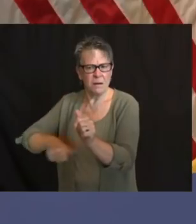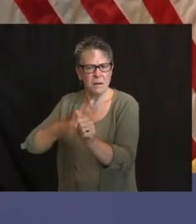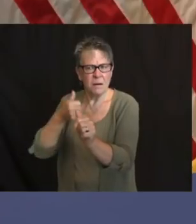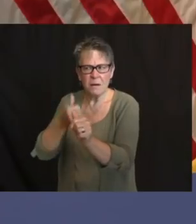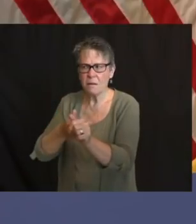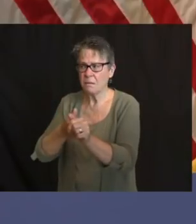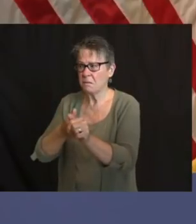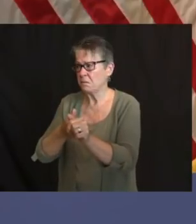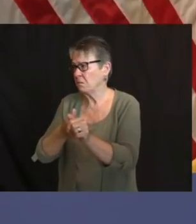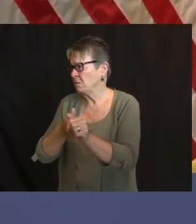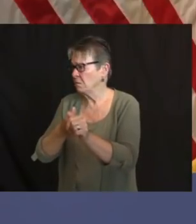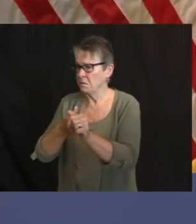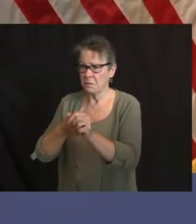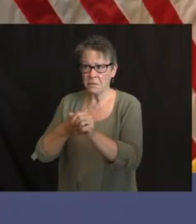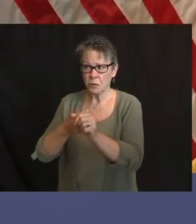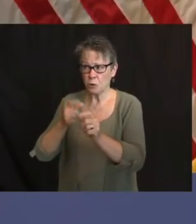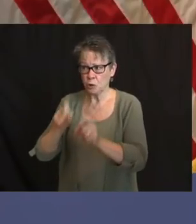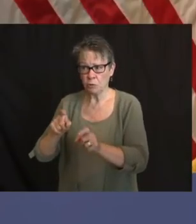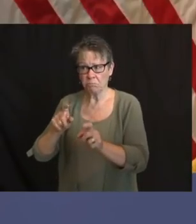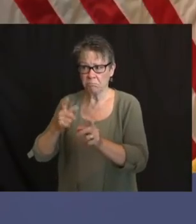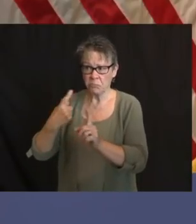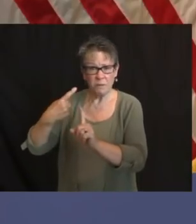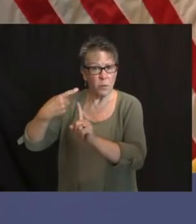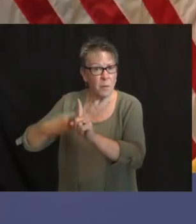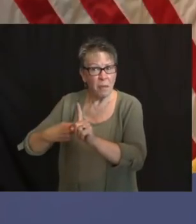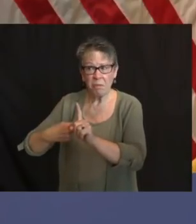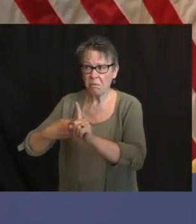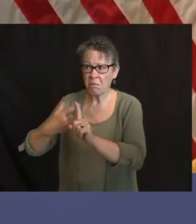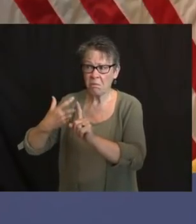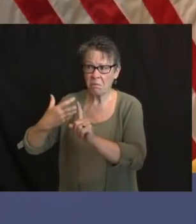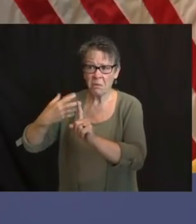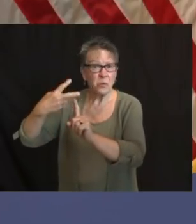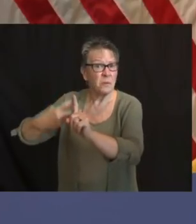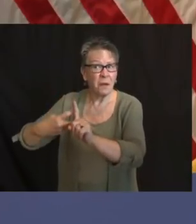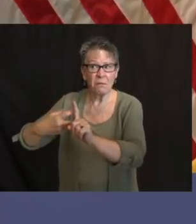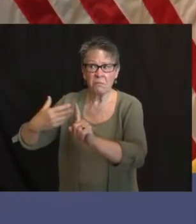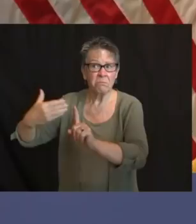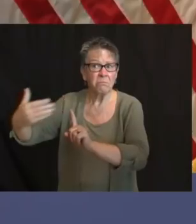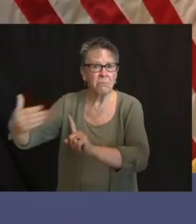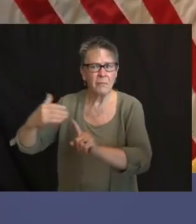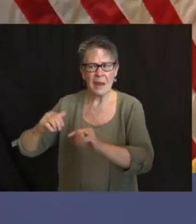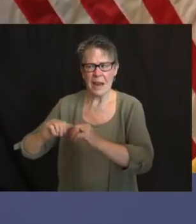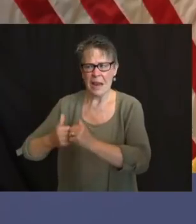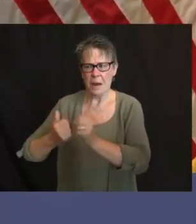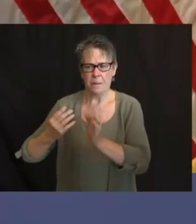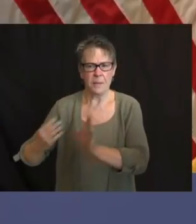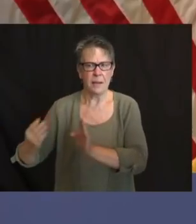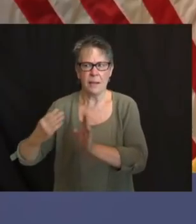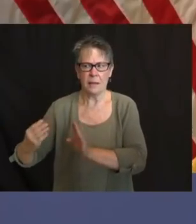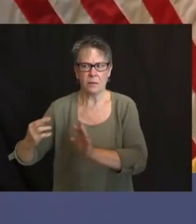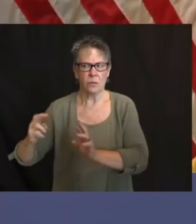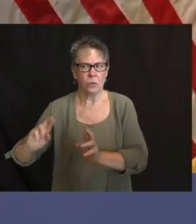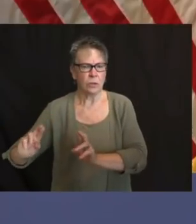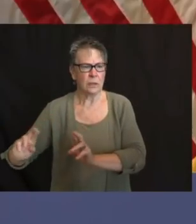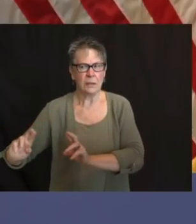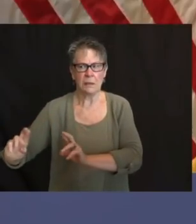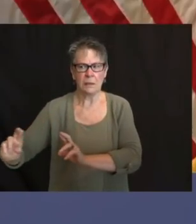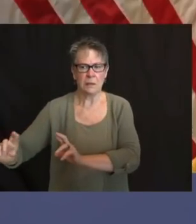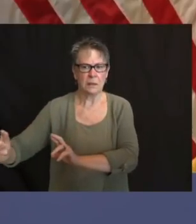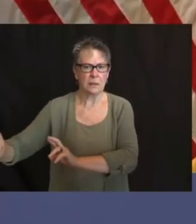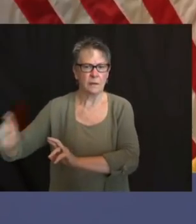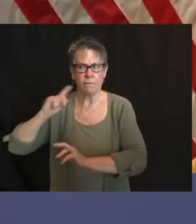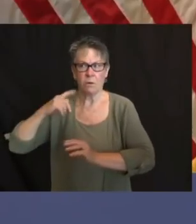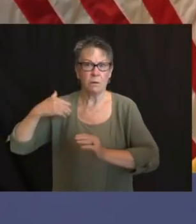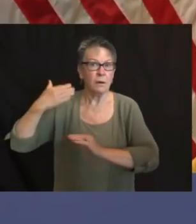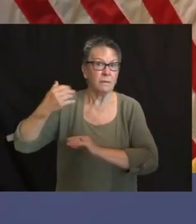willing, the same exercise is going on federally. I assume it is as well. Again, I know the ventilator reality